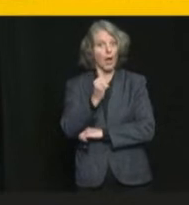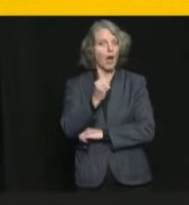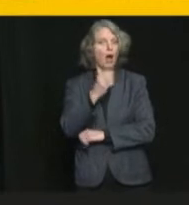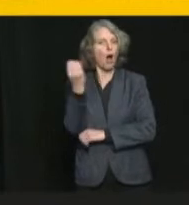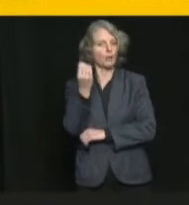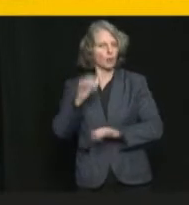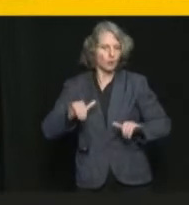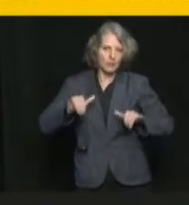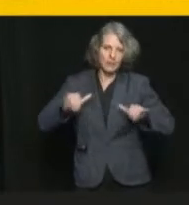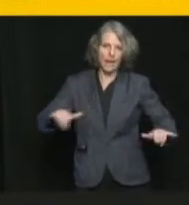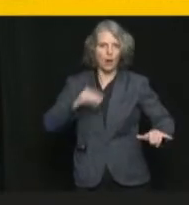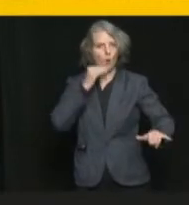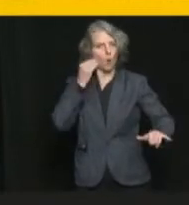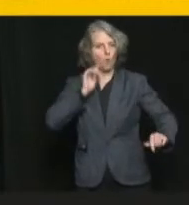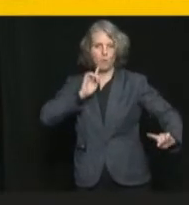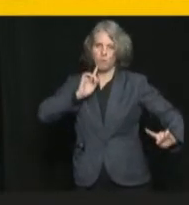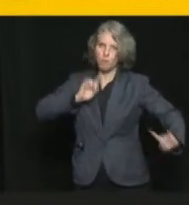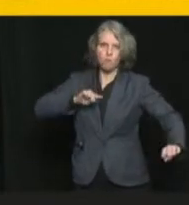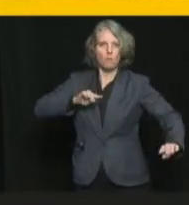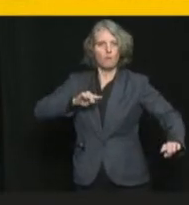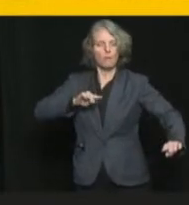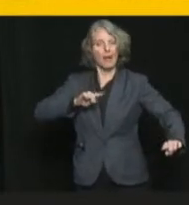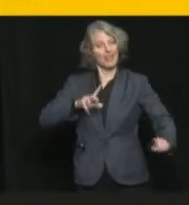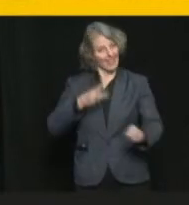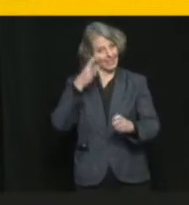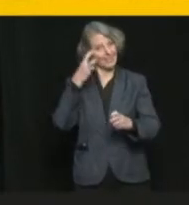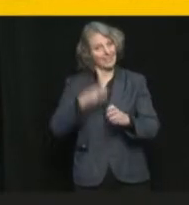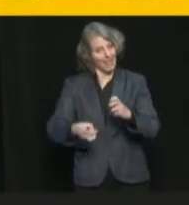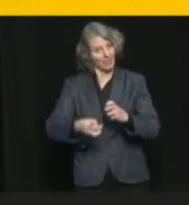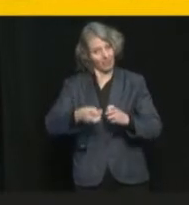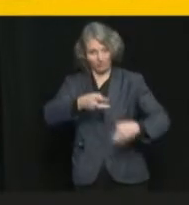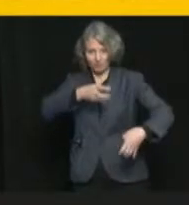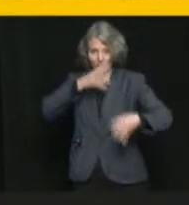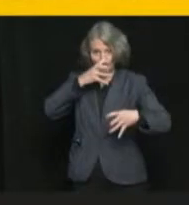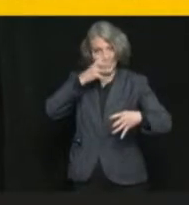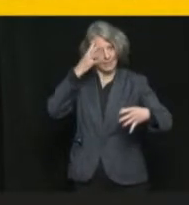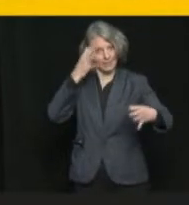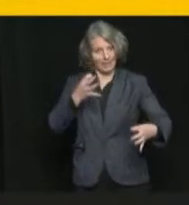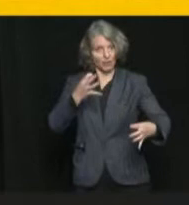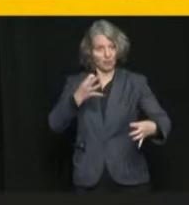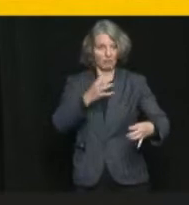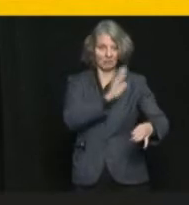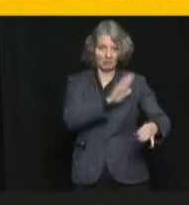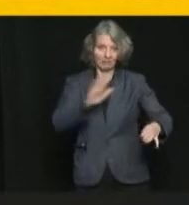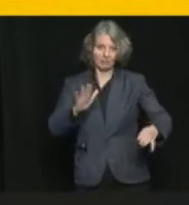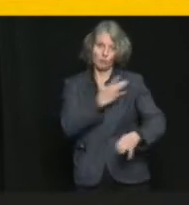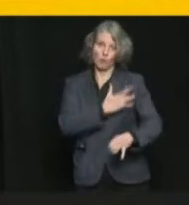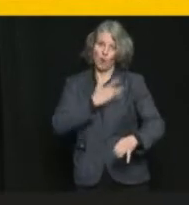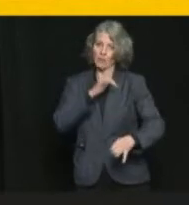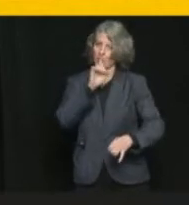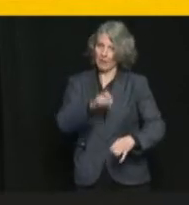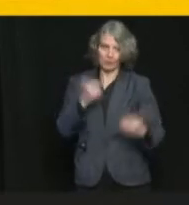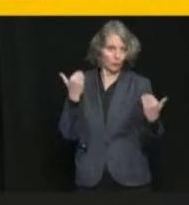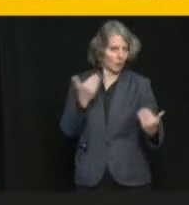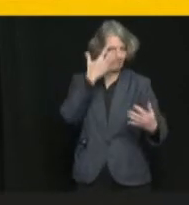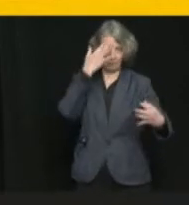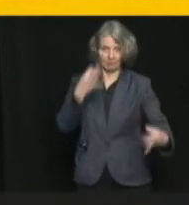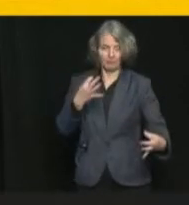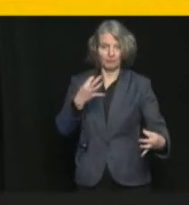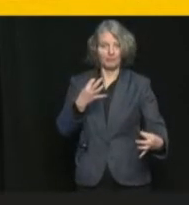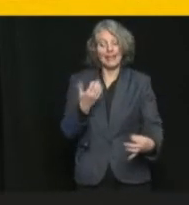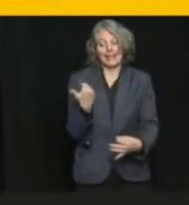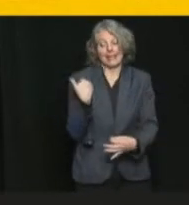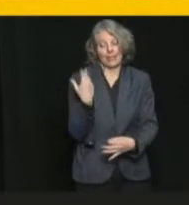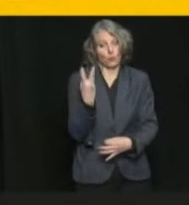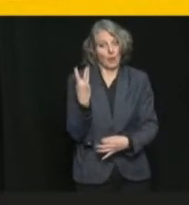kind of tough but necessary decision that provincial governments are having to make. I spoke with Premier Ford directly on